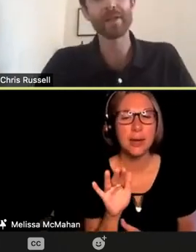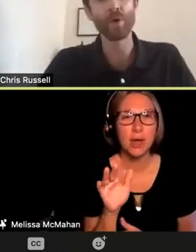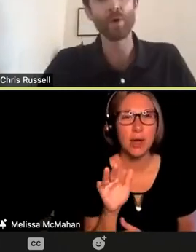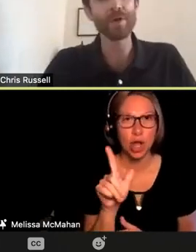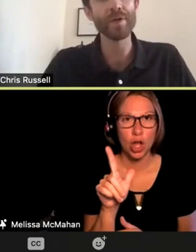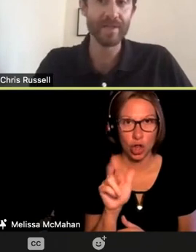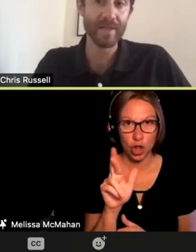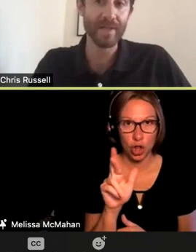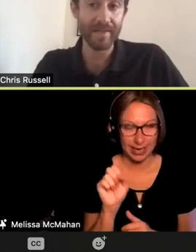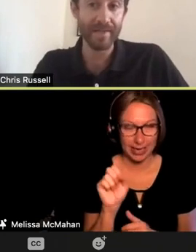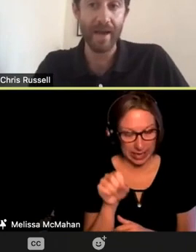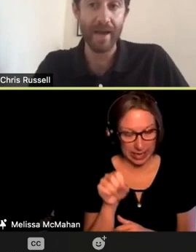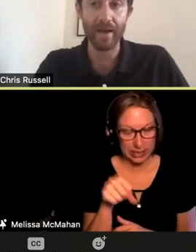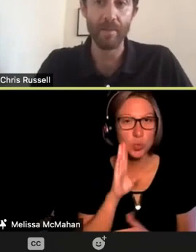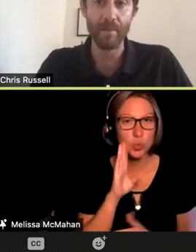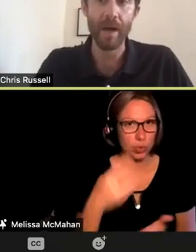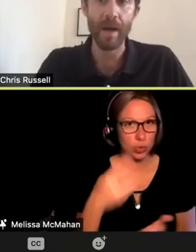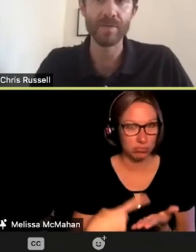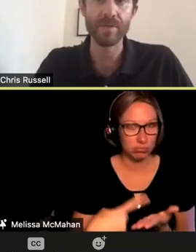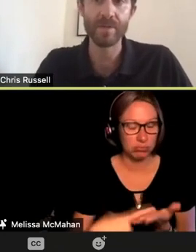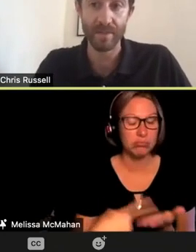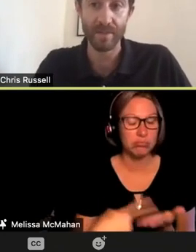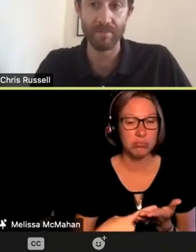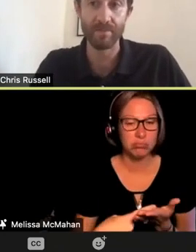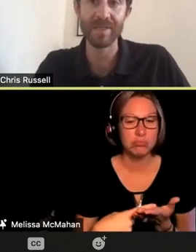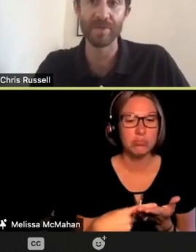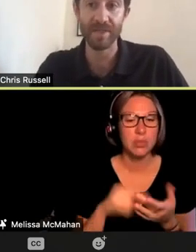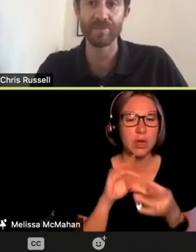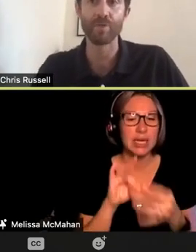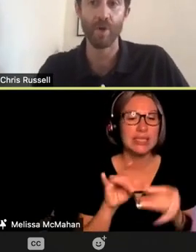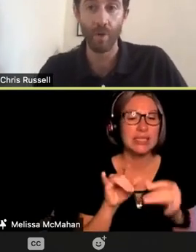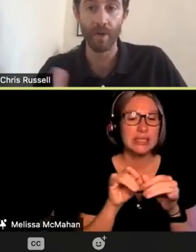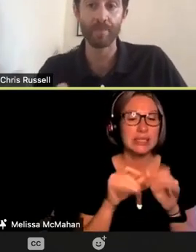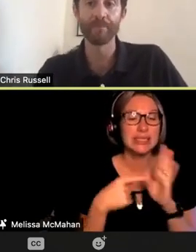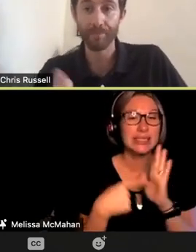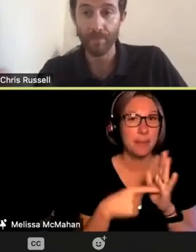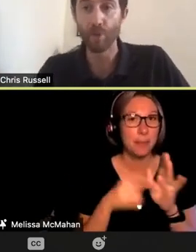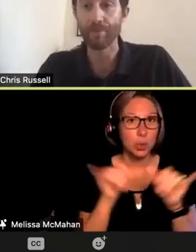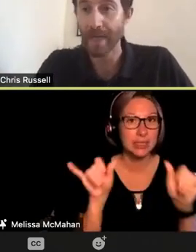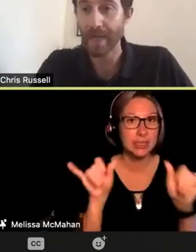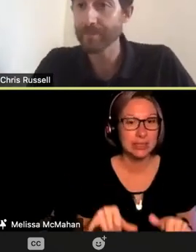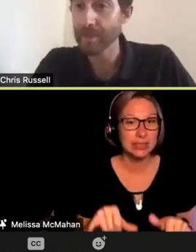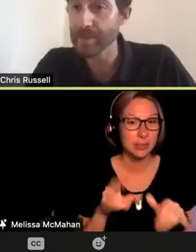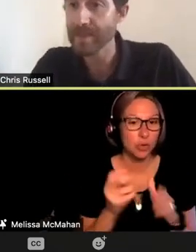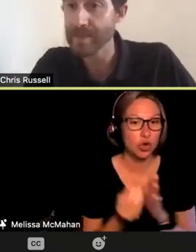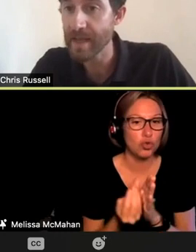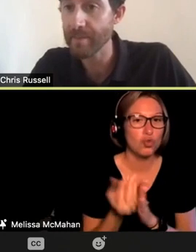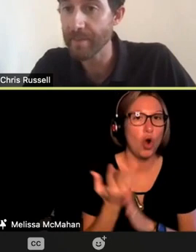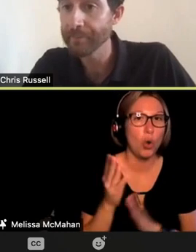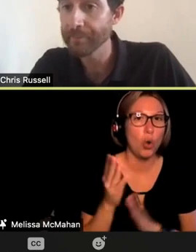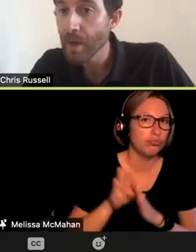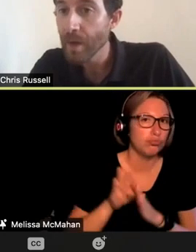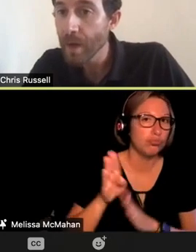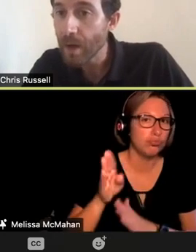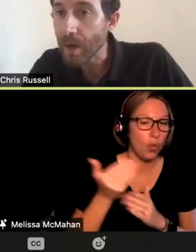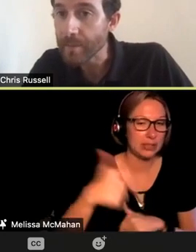Laura, definitely, we're going to discuss that about symbol systems growing over time. Going to discuss